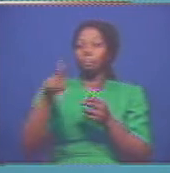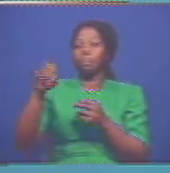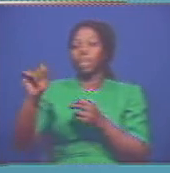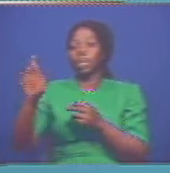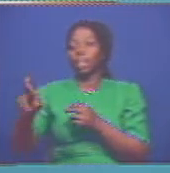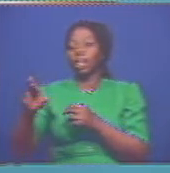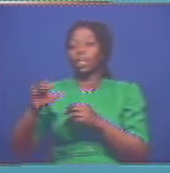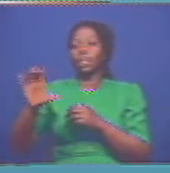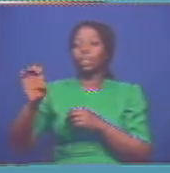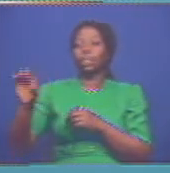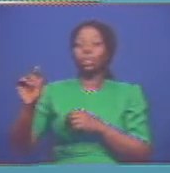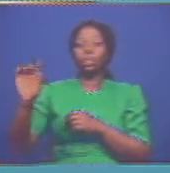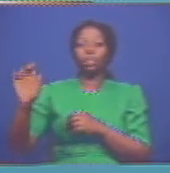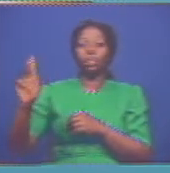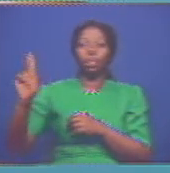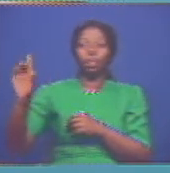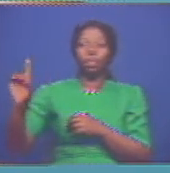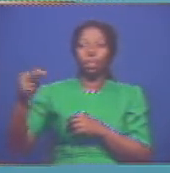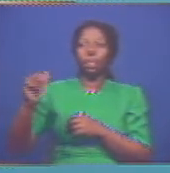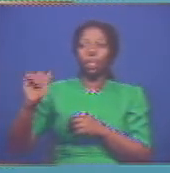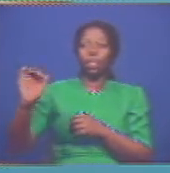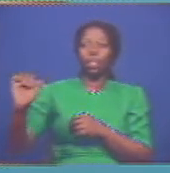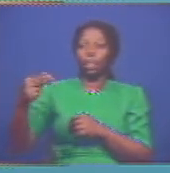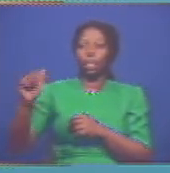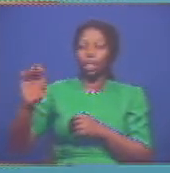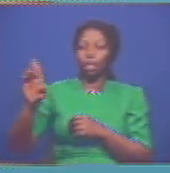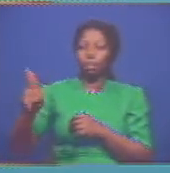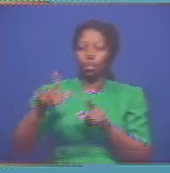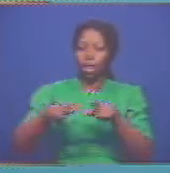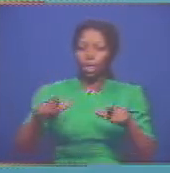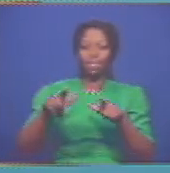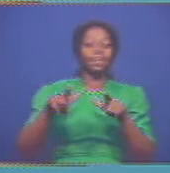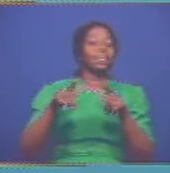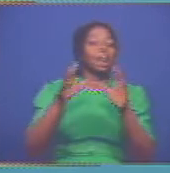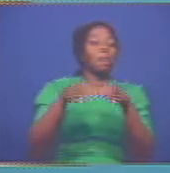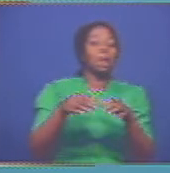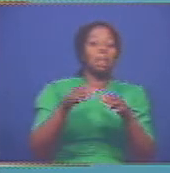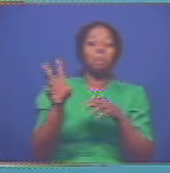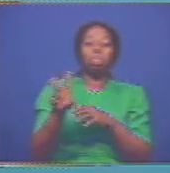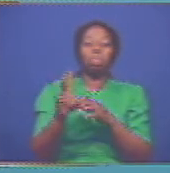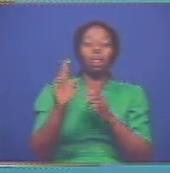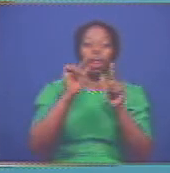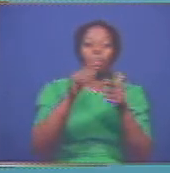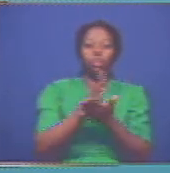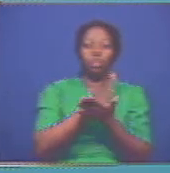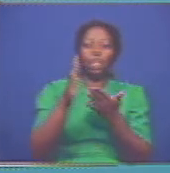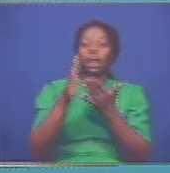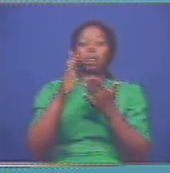Land Limited. The two joining us here to share their insight on what we need to do in order to deliver